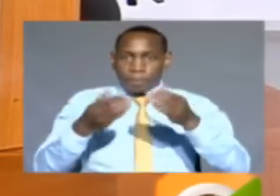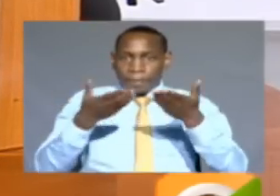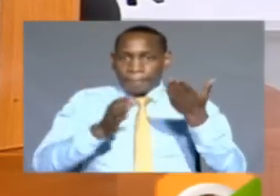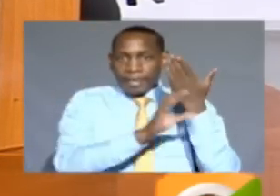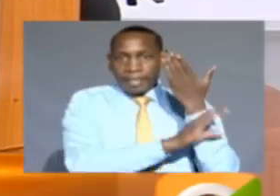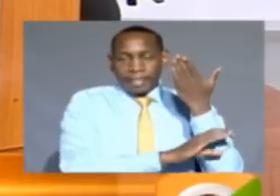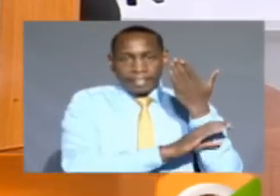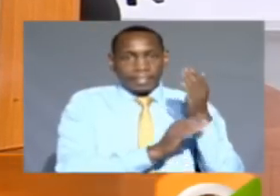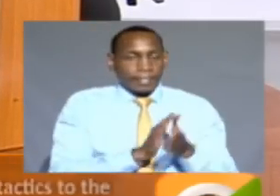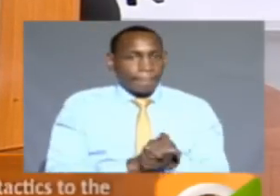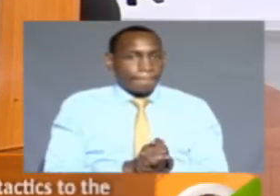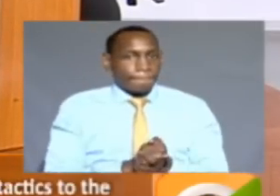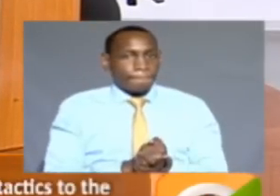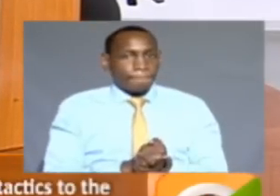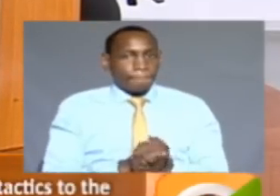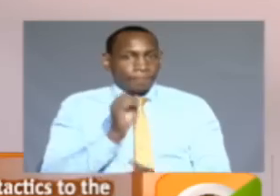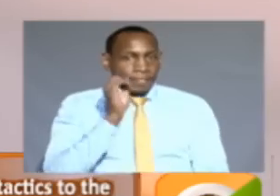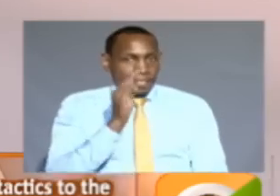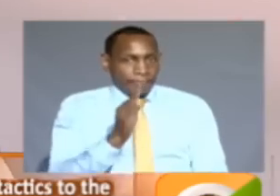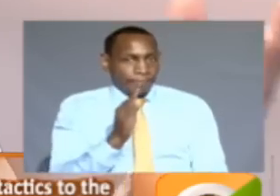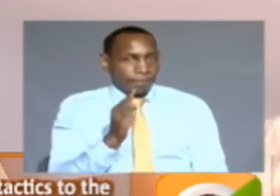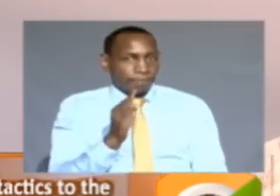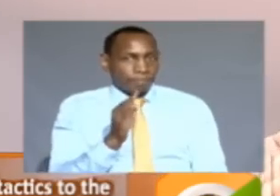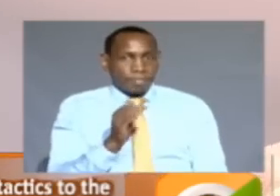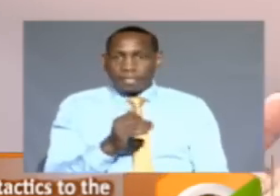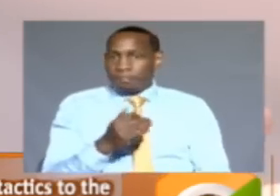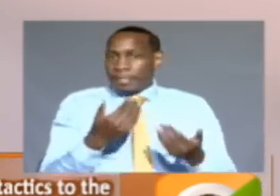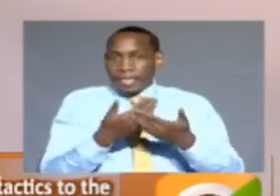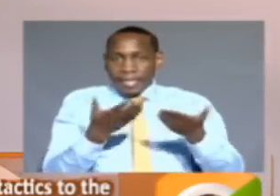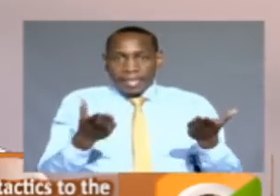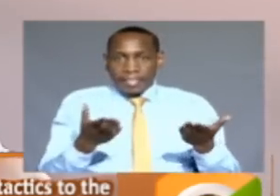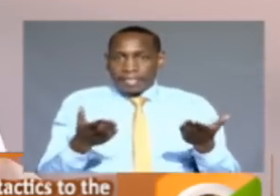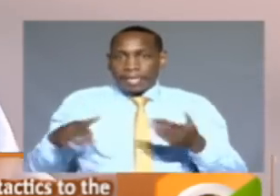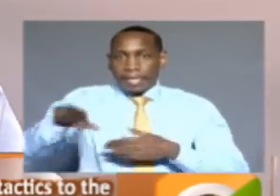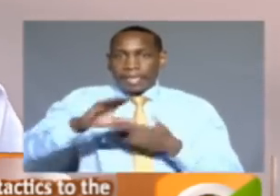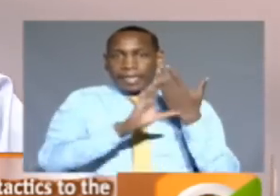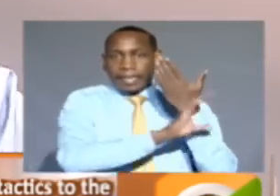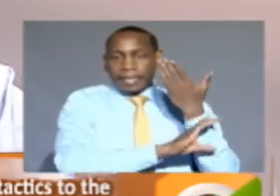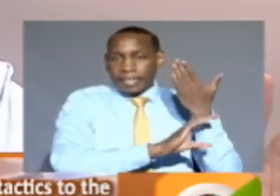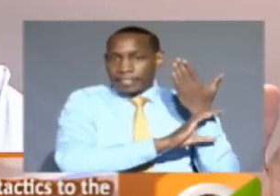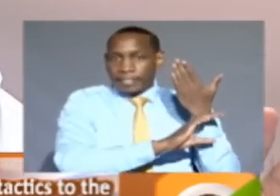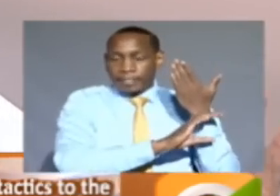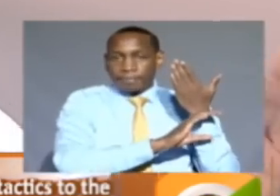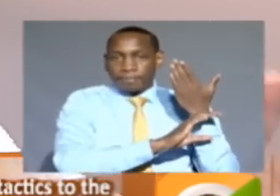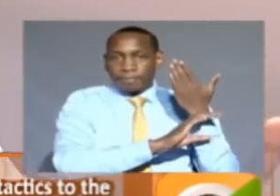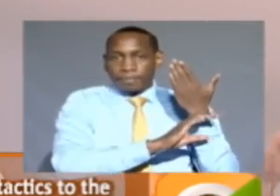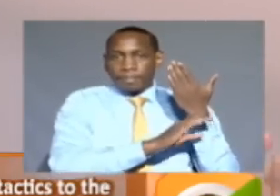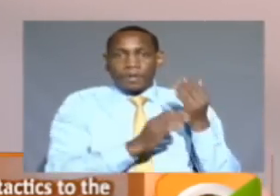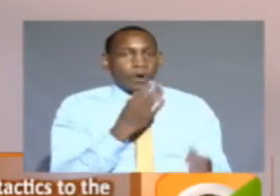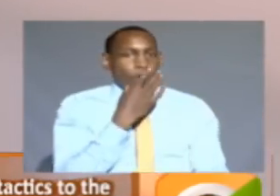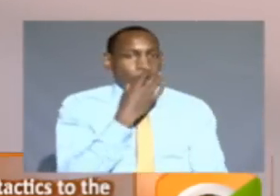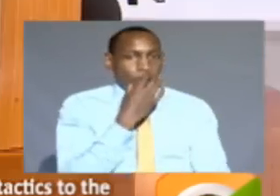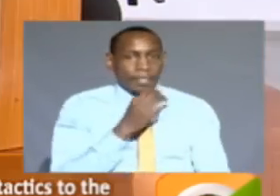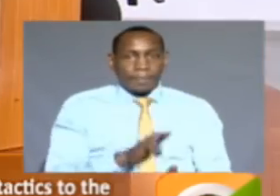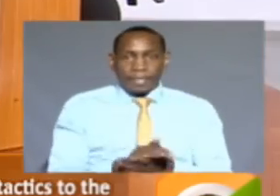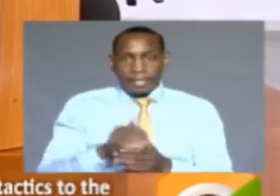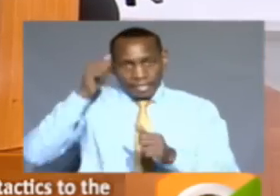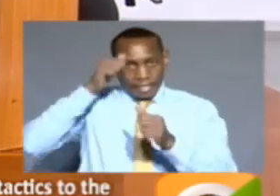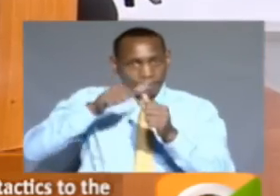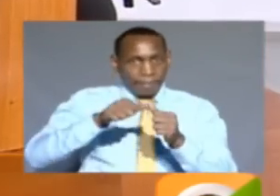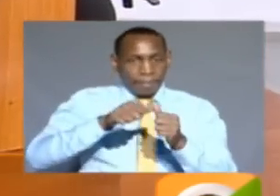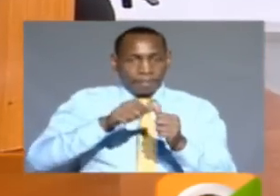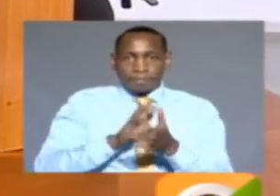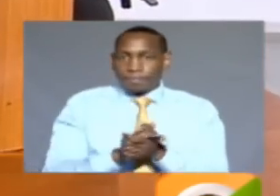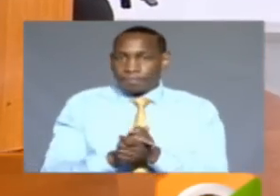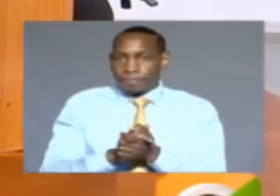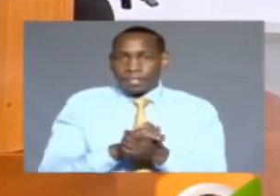based on where they come from. So if in whichever part of the country you come from, ODM, but do you remember ODM they recruited party members? So let